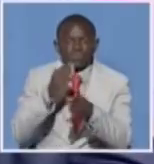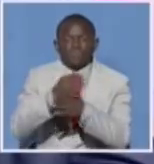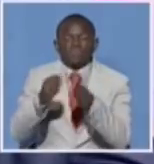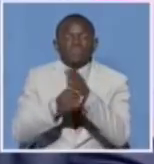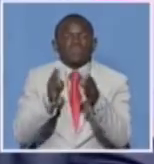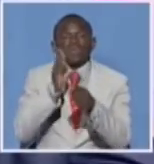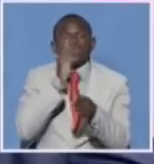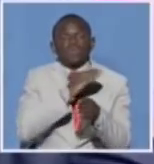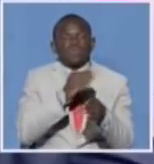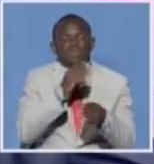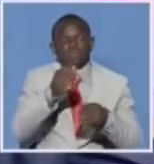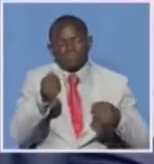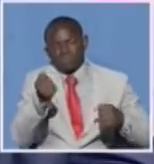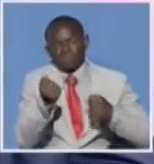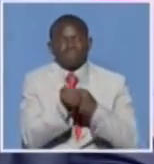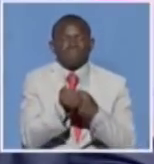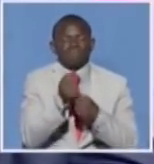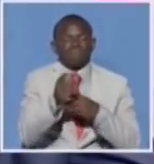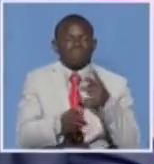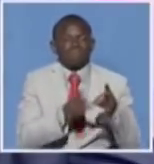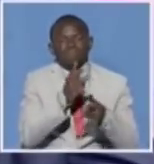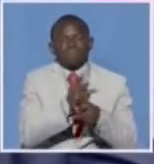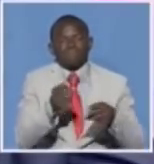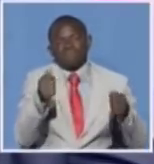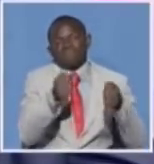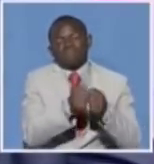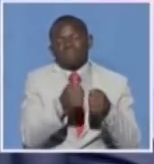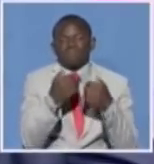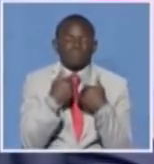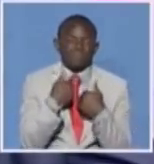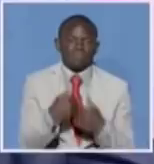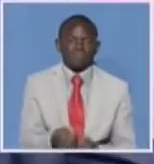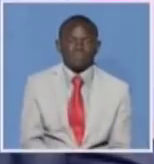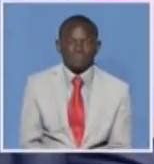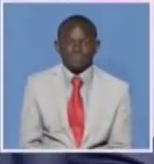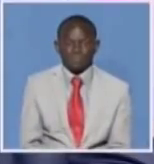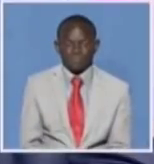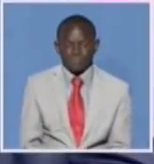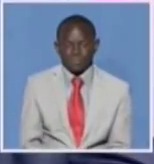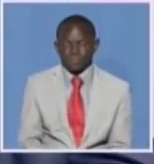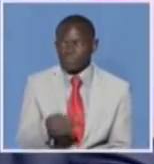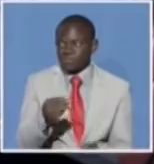that these will give us that experience in terms of understanding,